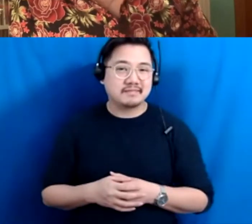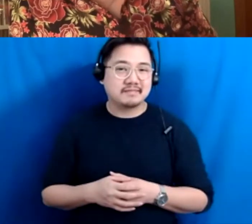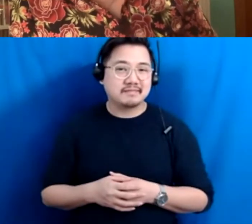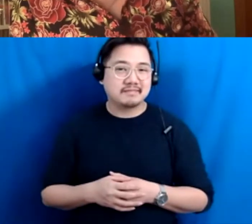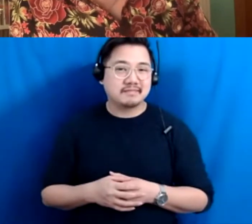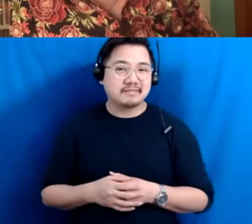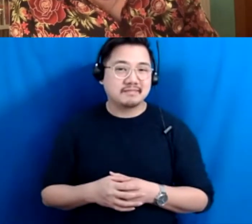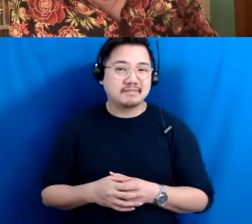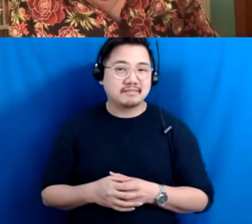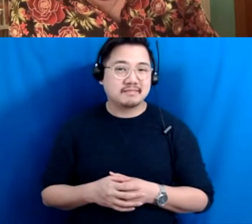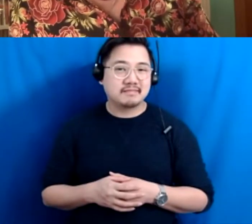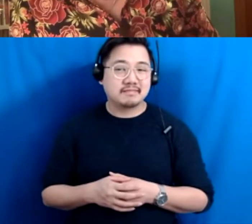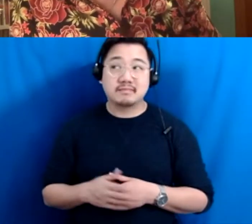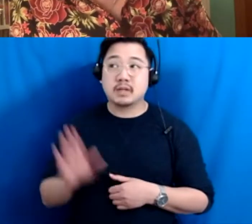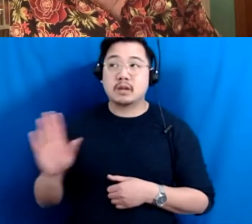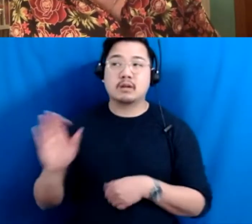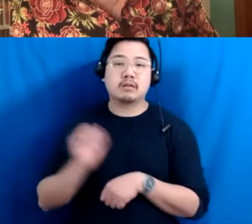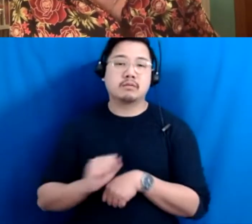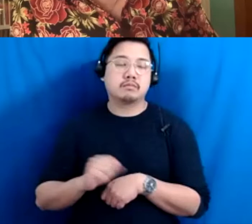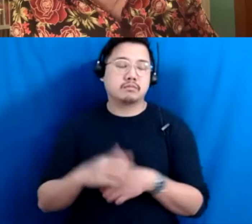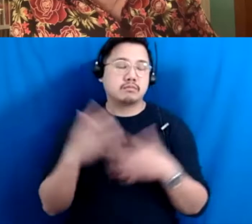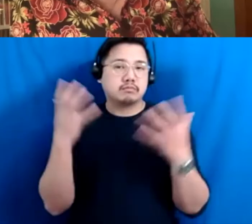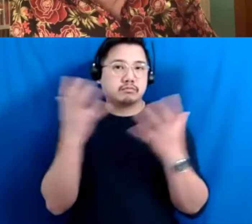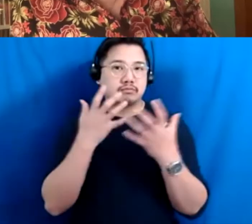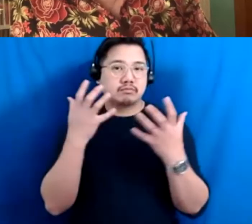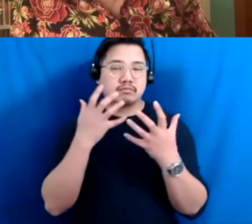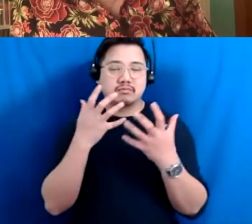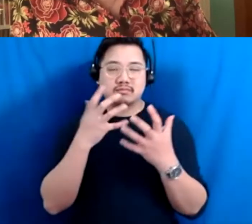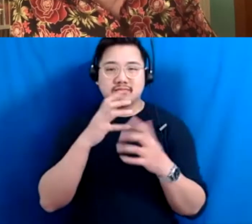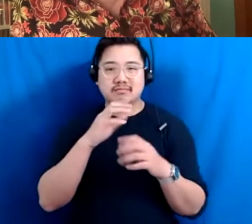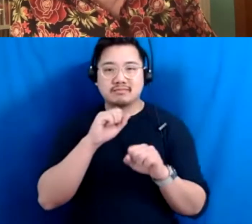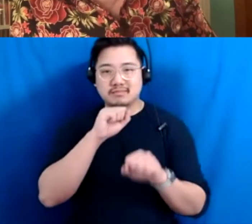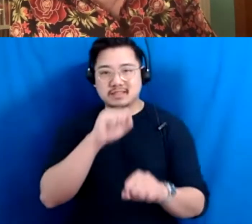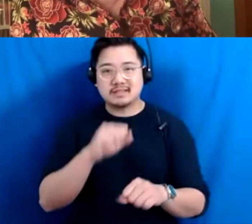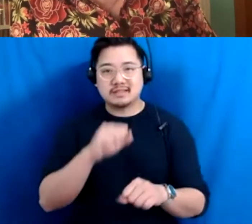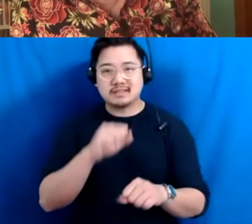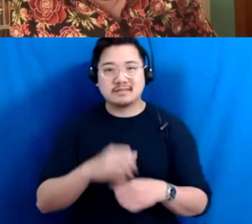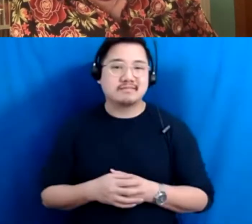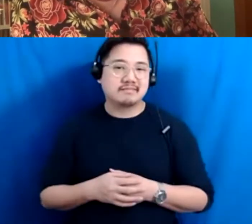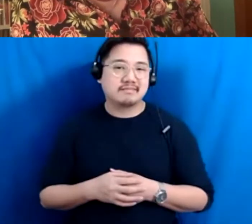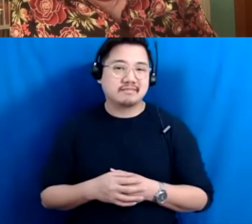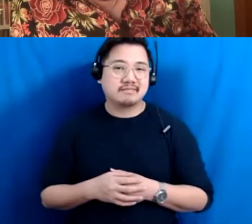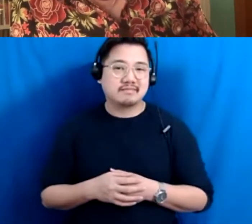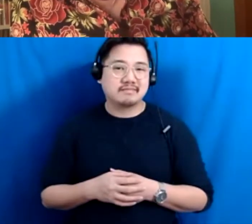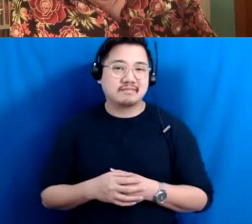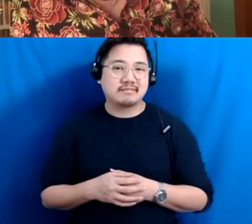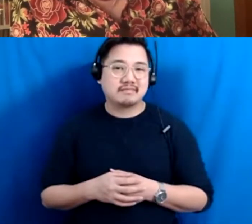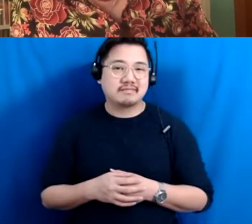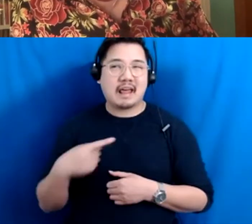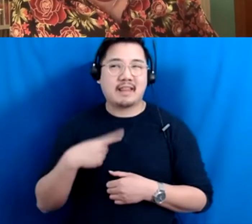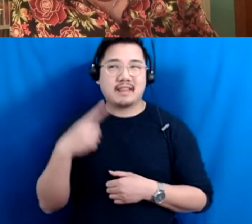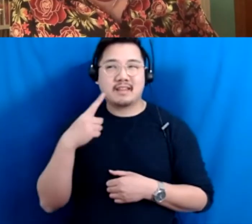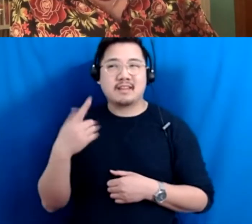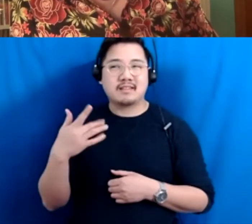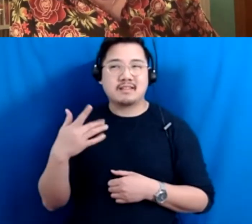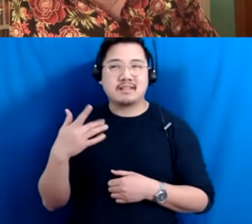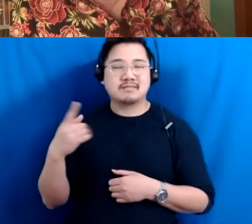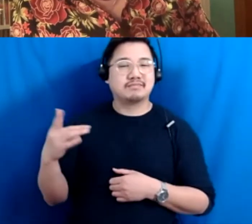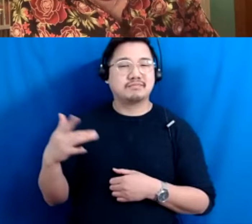I love so much about his work. I think he makes a lot of use of certain emotions that people don't